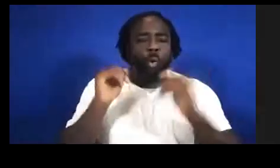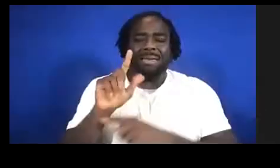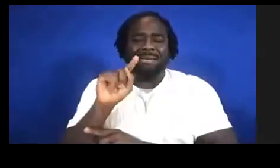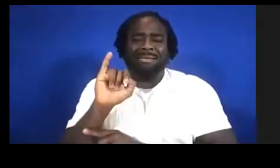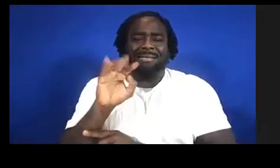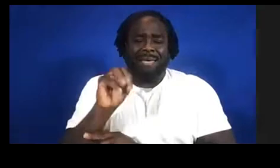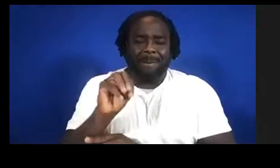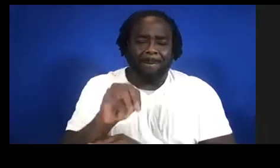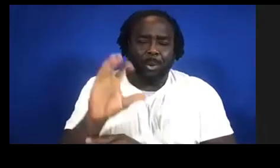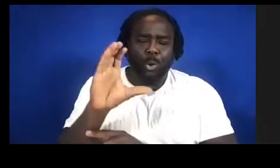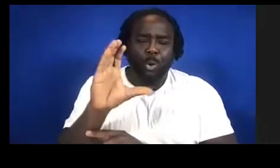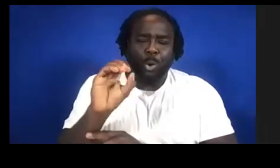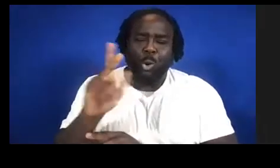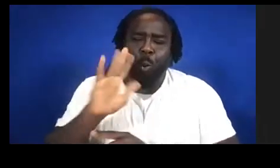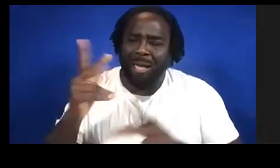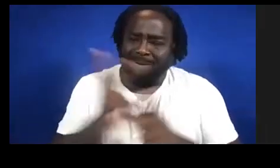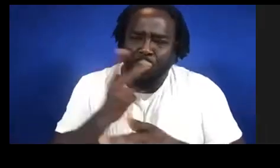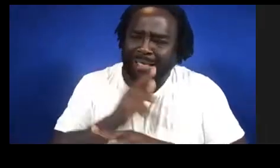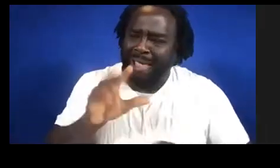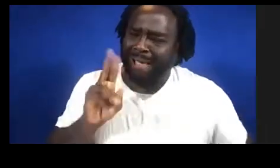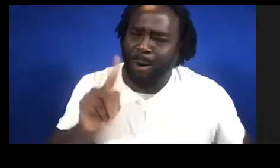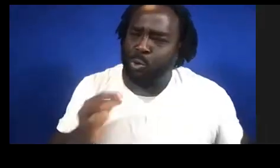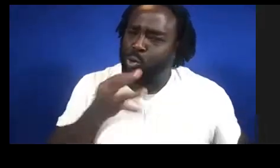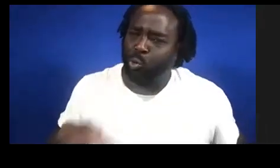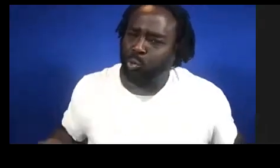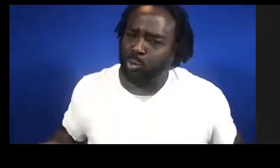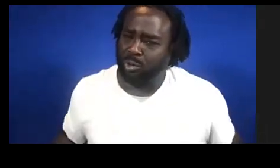Anyways, Siri be messing with me.